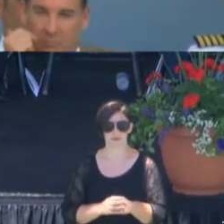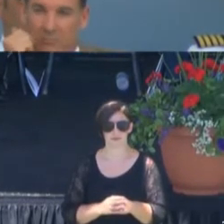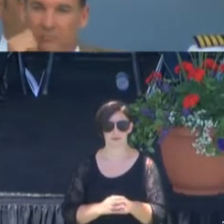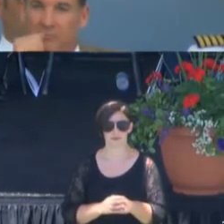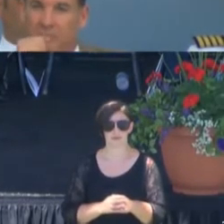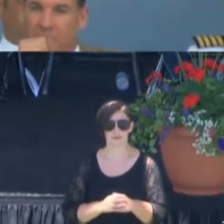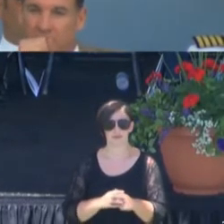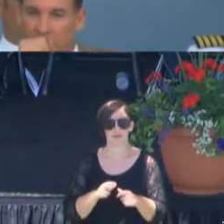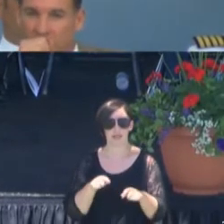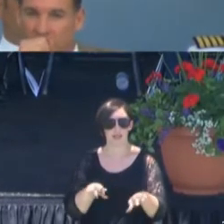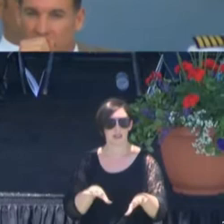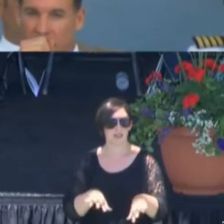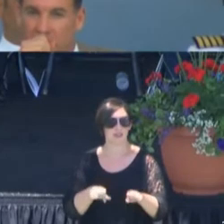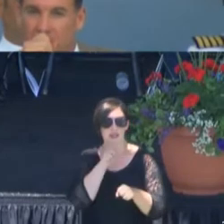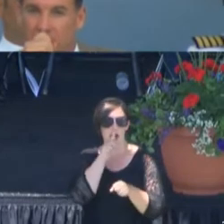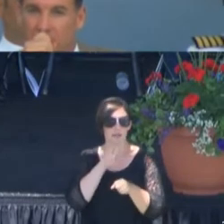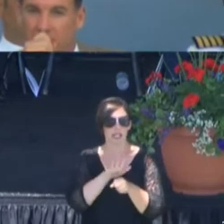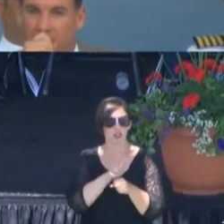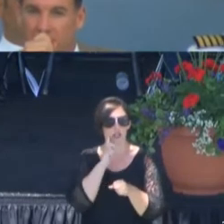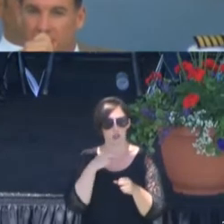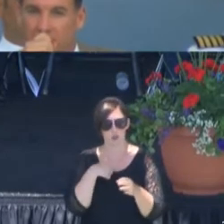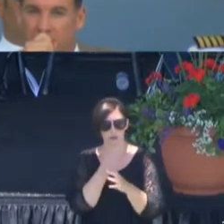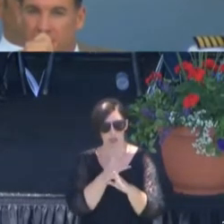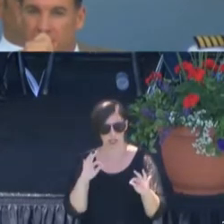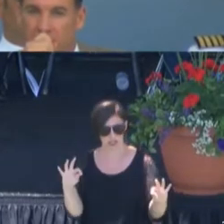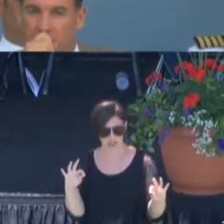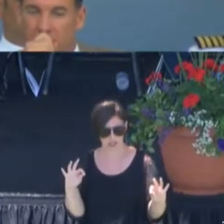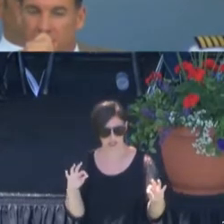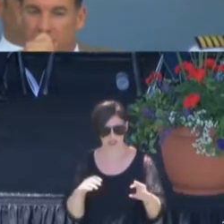that I take this obligation freely,